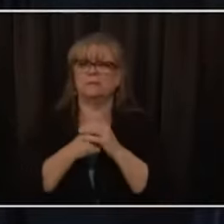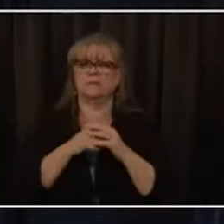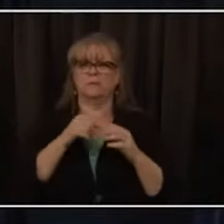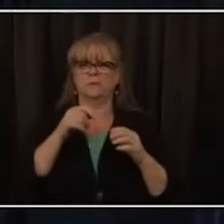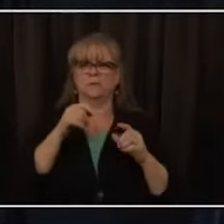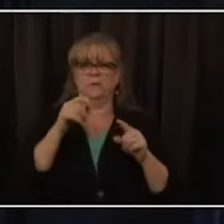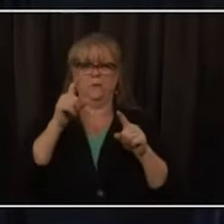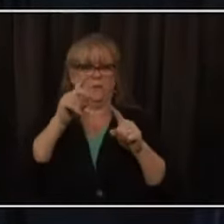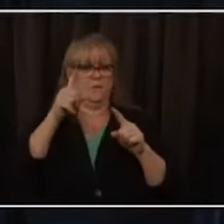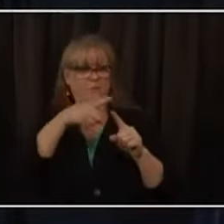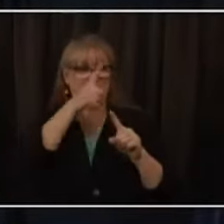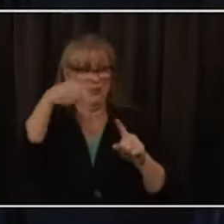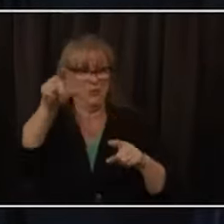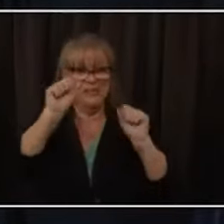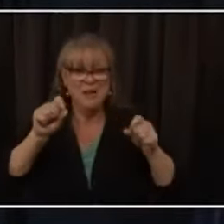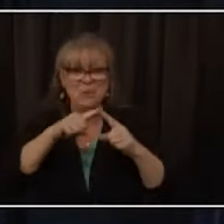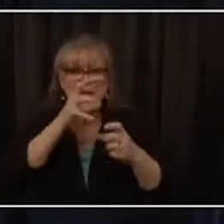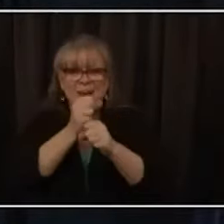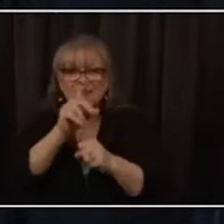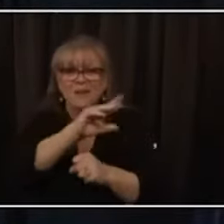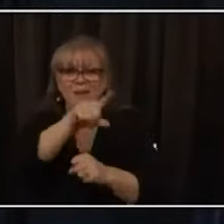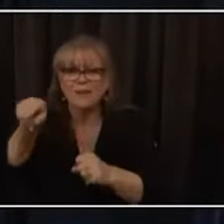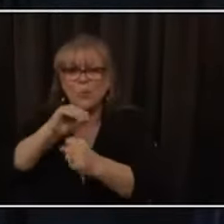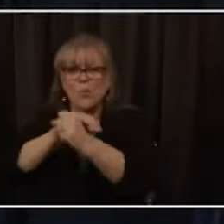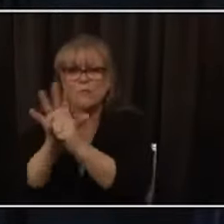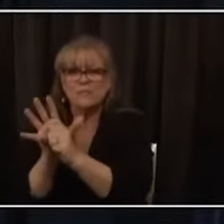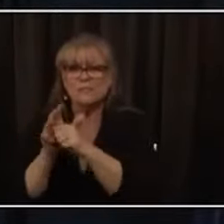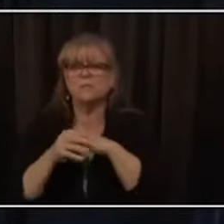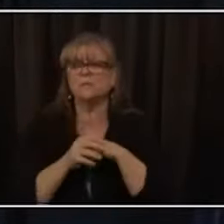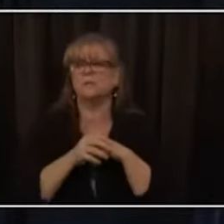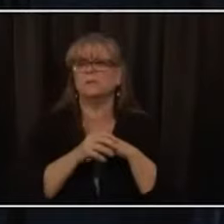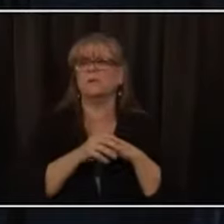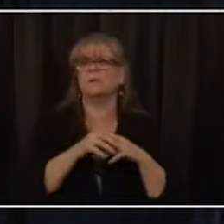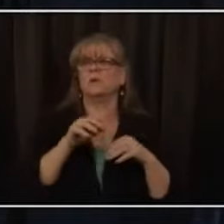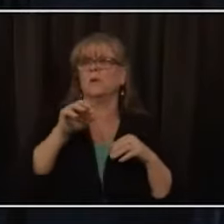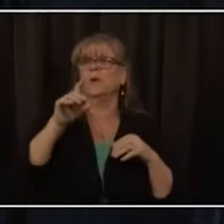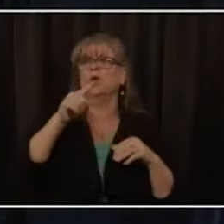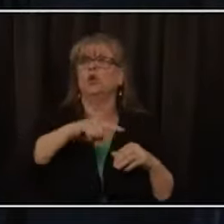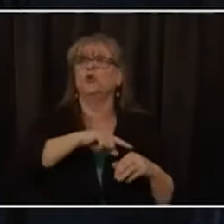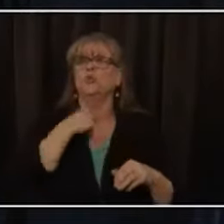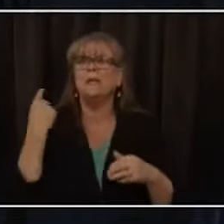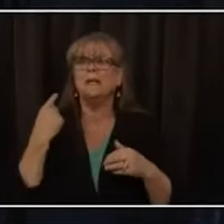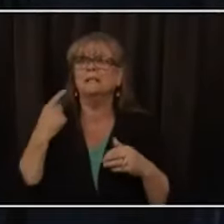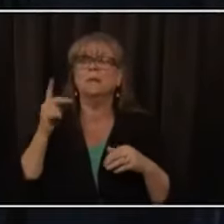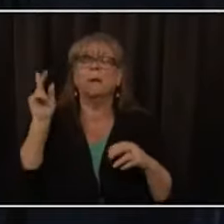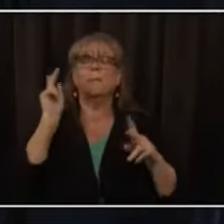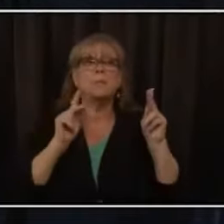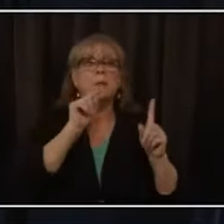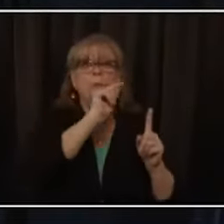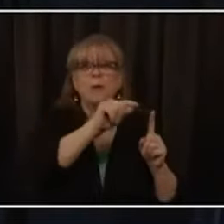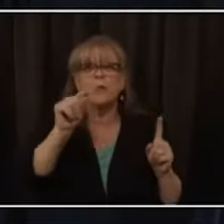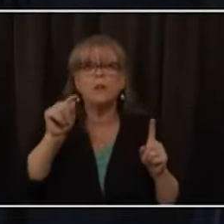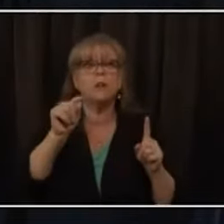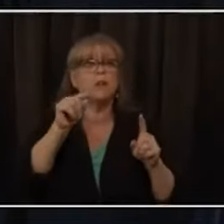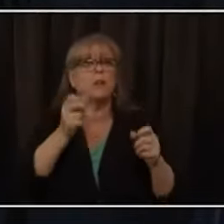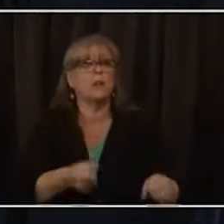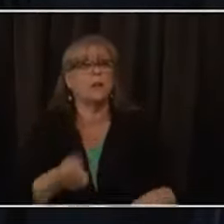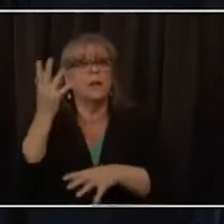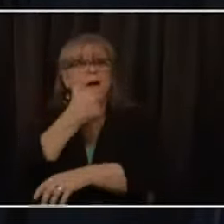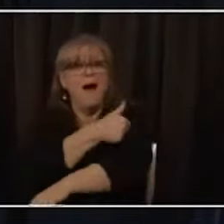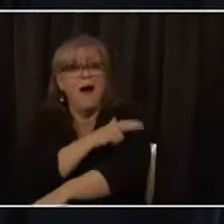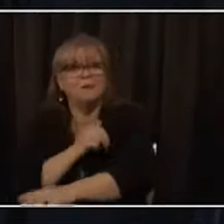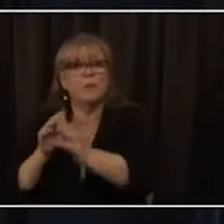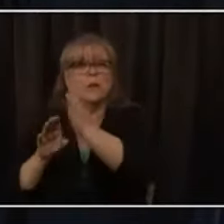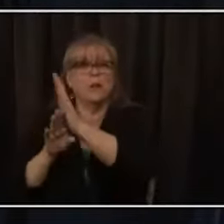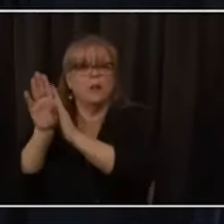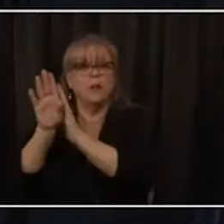the same as it was. The risk to society, to hospital capacity is less, but the risk to the individual is